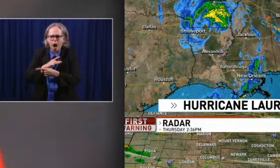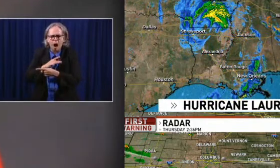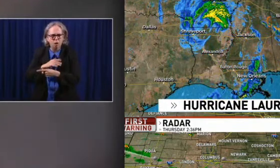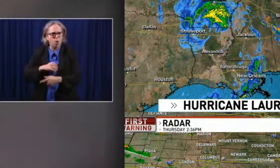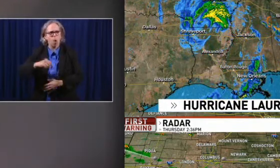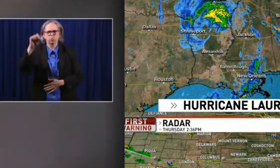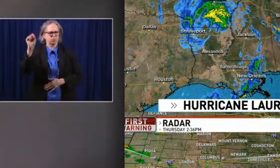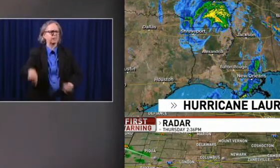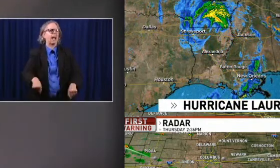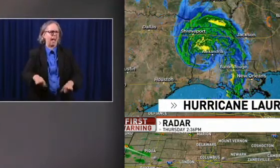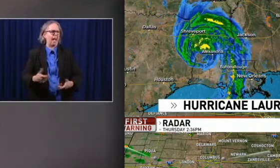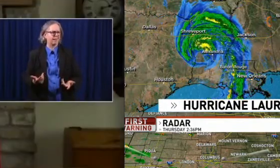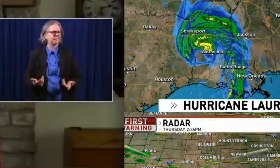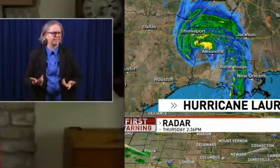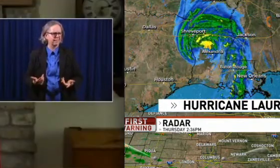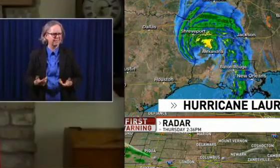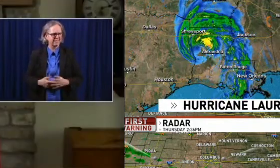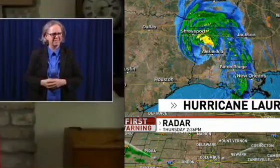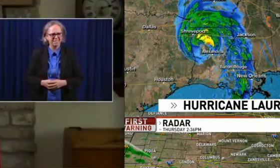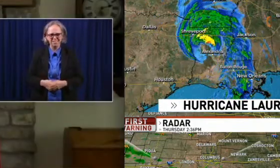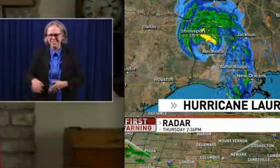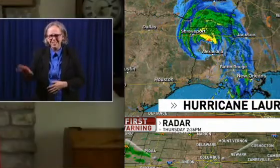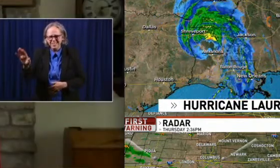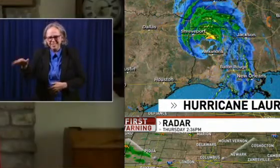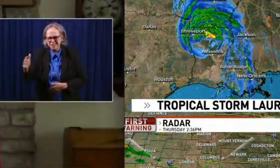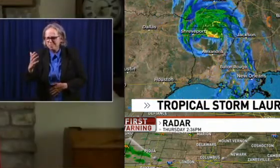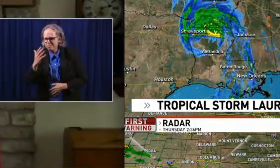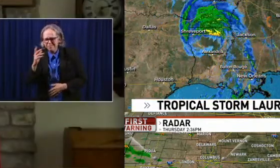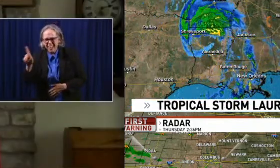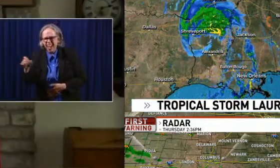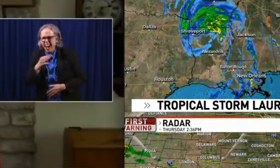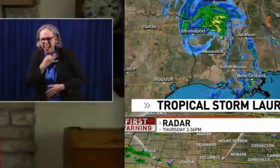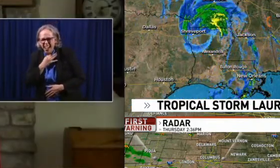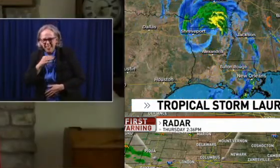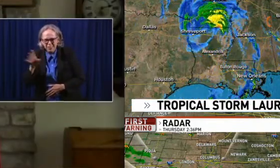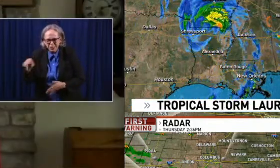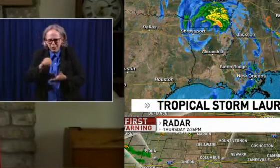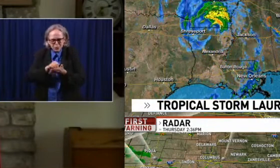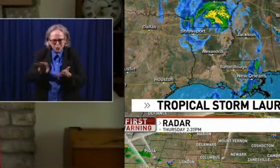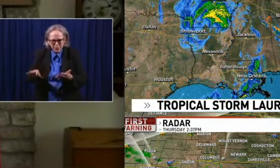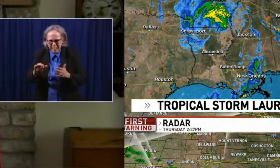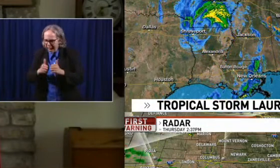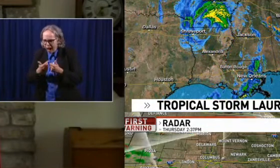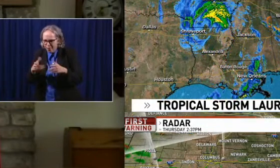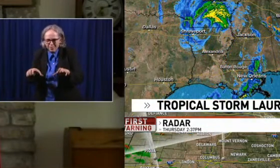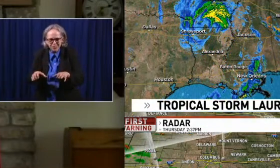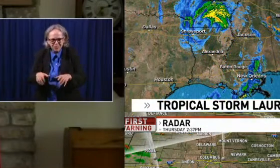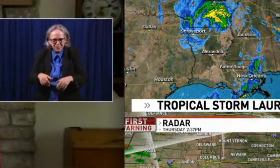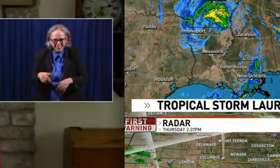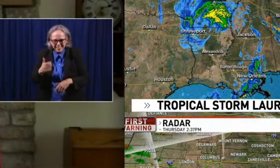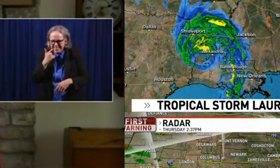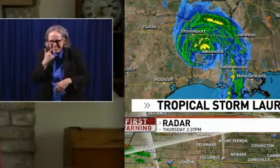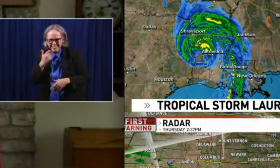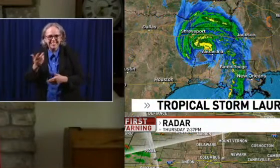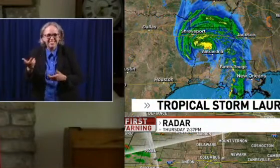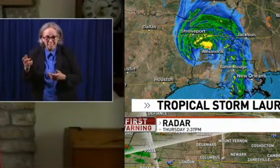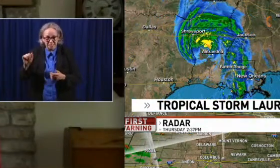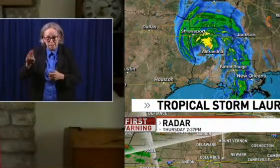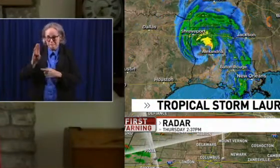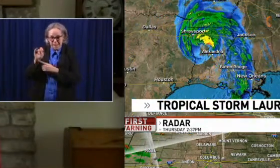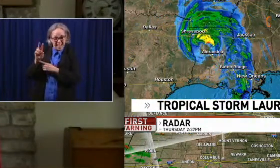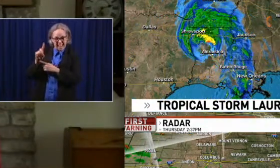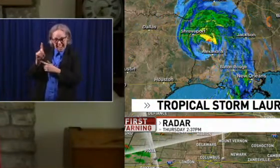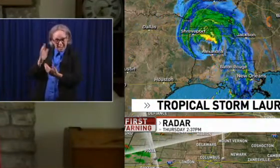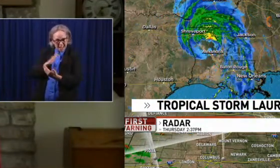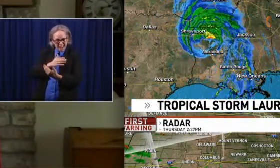you very much. My next question is going to be how the students are doing, and you kind of answered that with talking about the band. But how